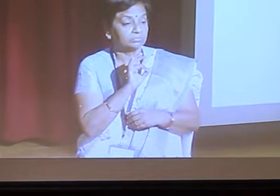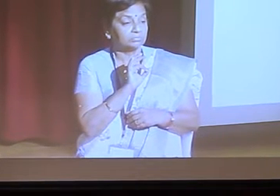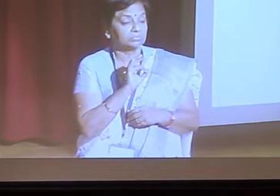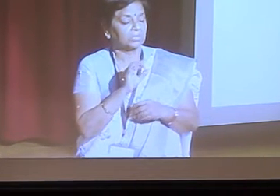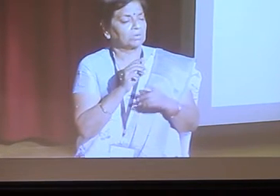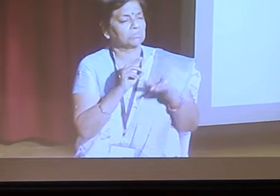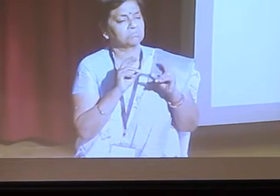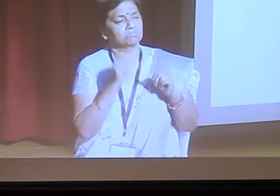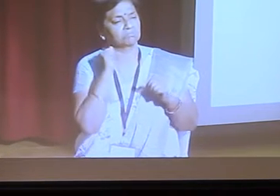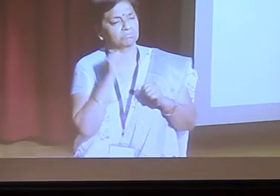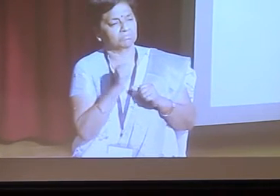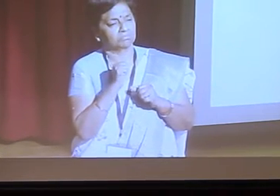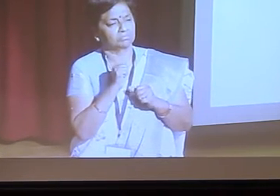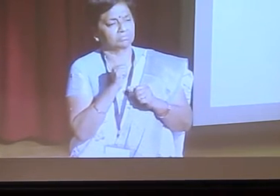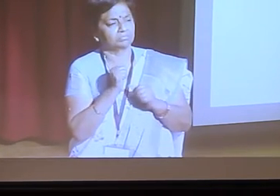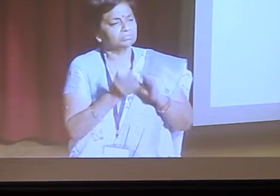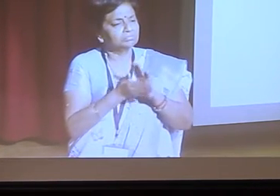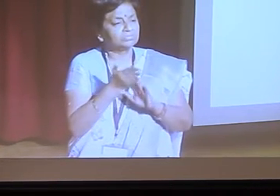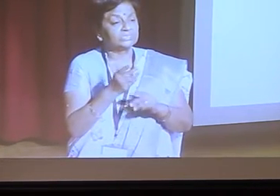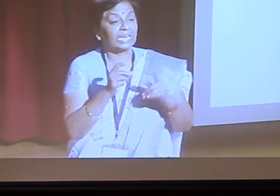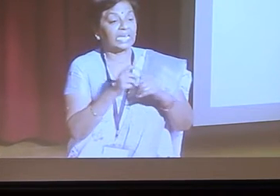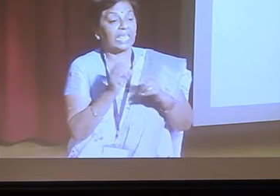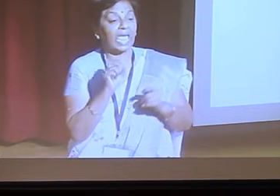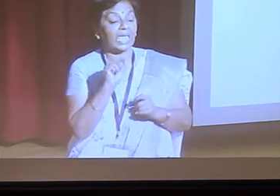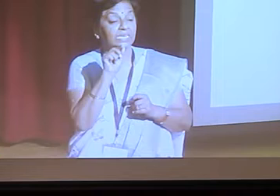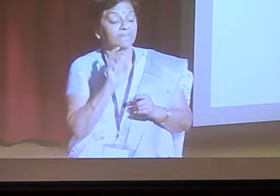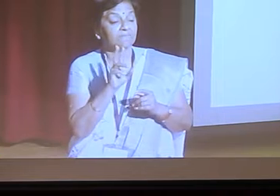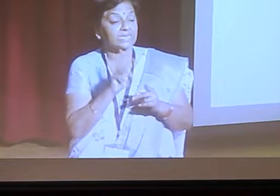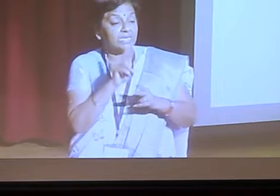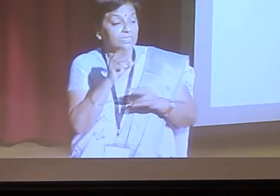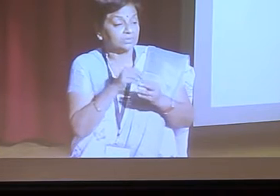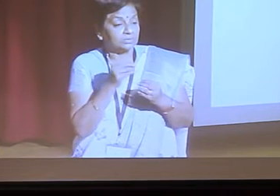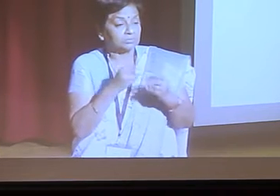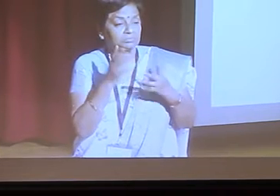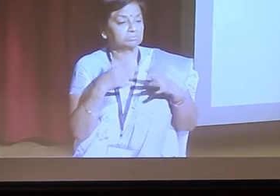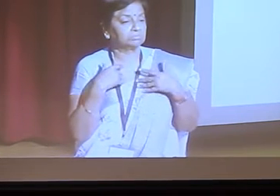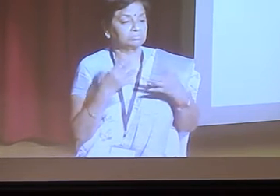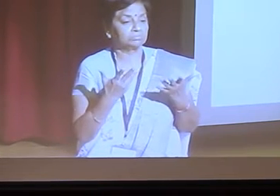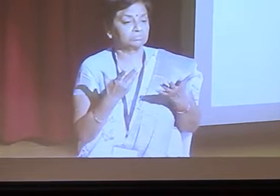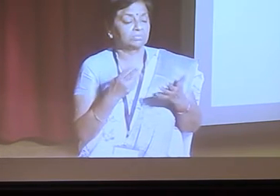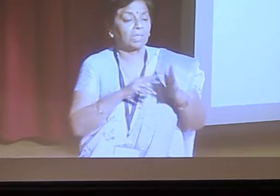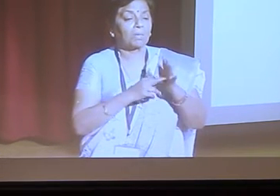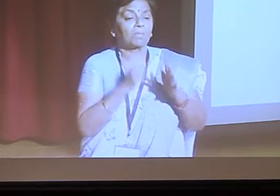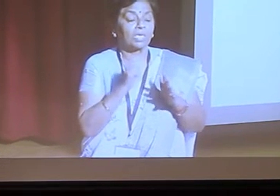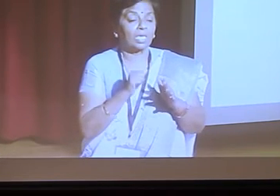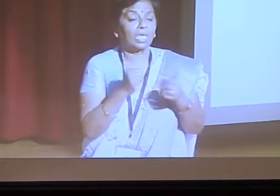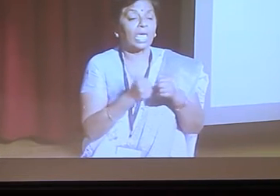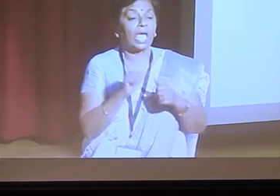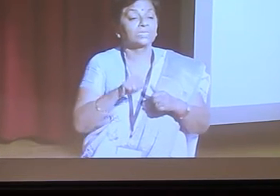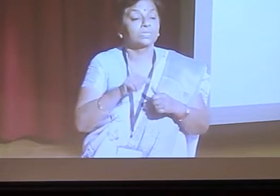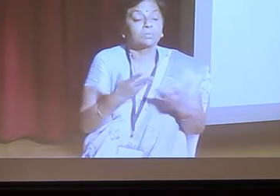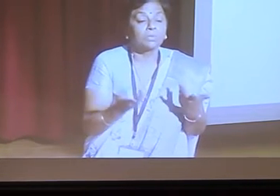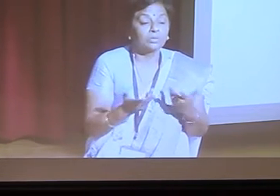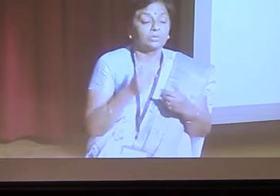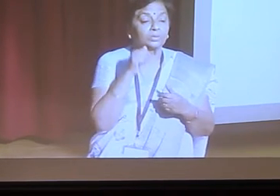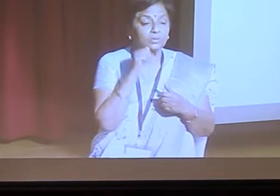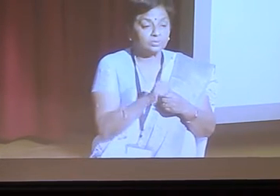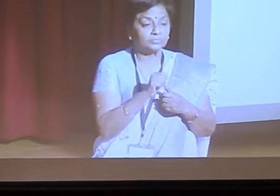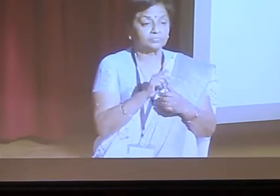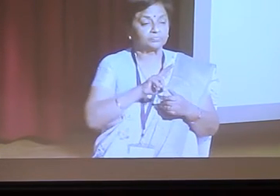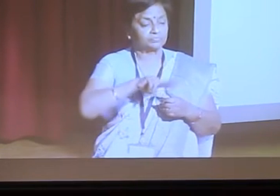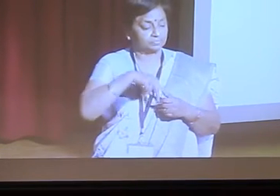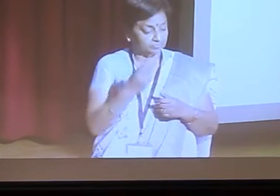availability, even with audio devices providing audio description, always mean accessibility? The next